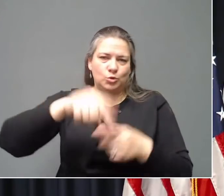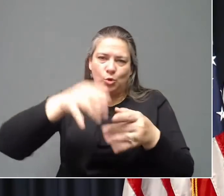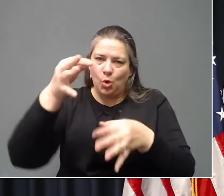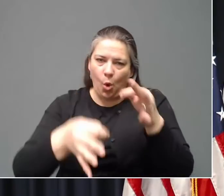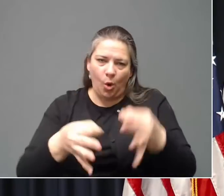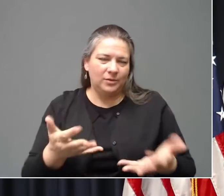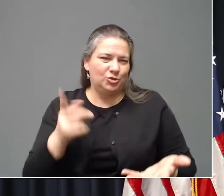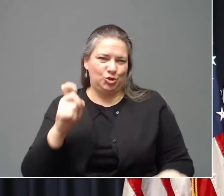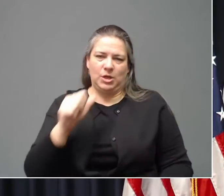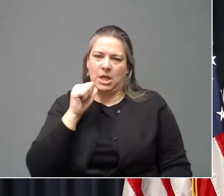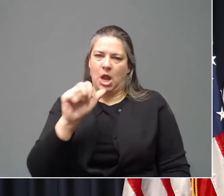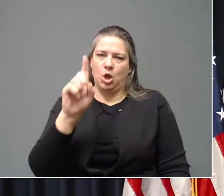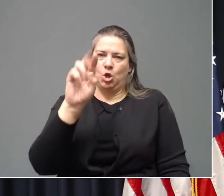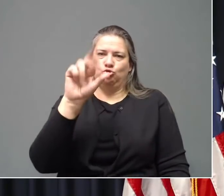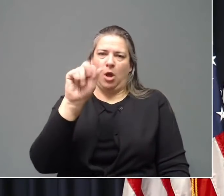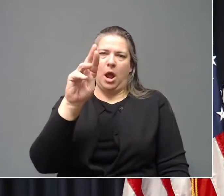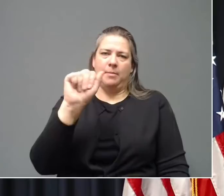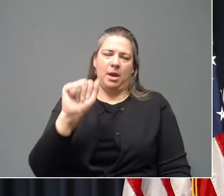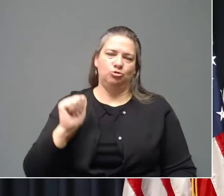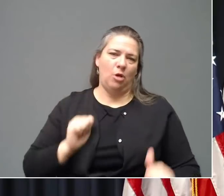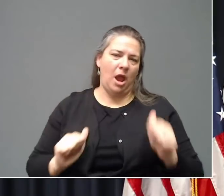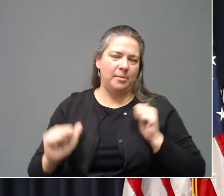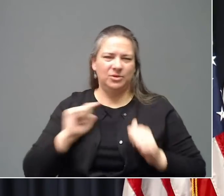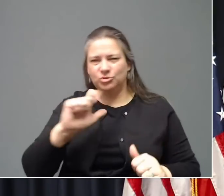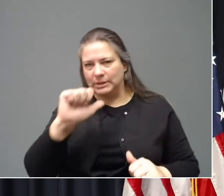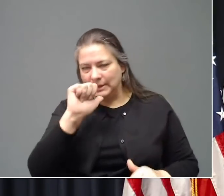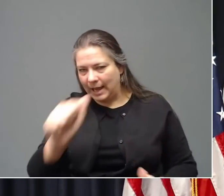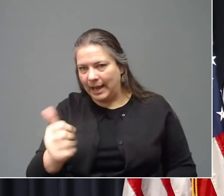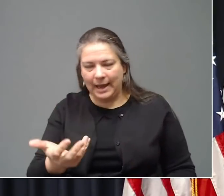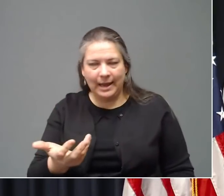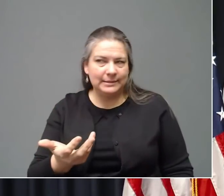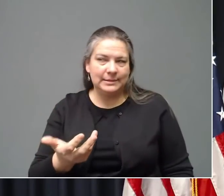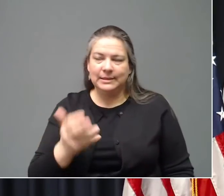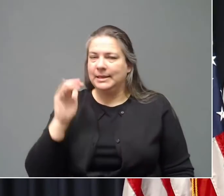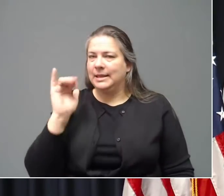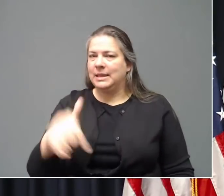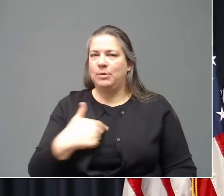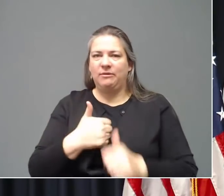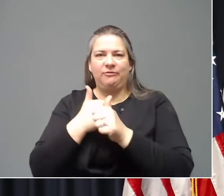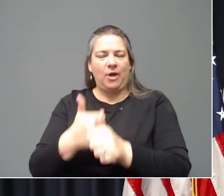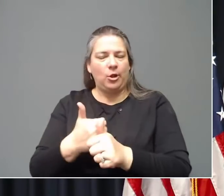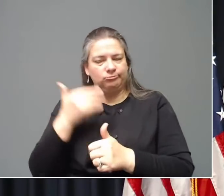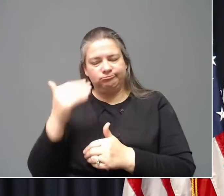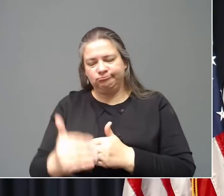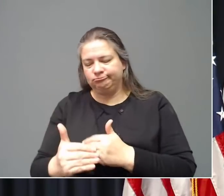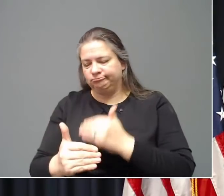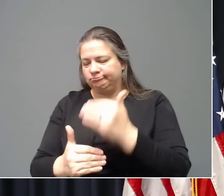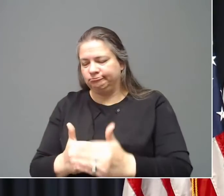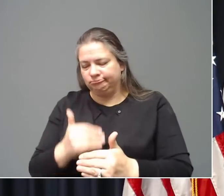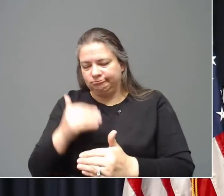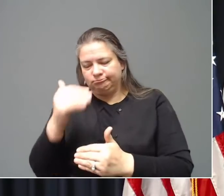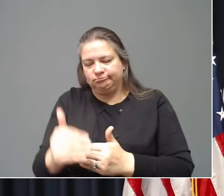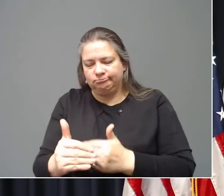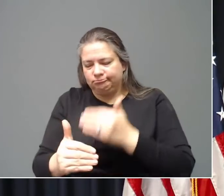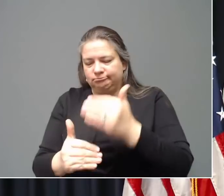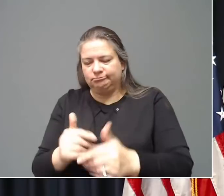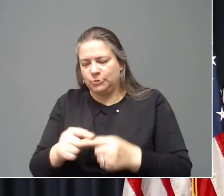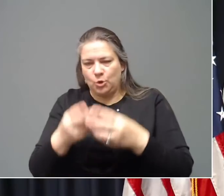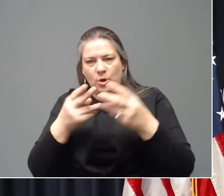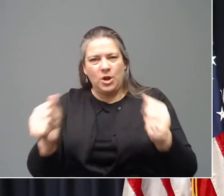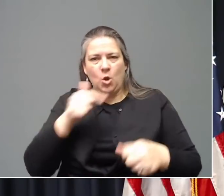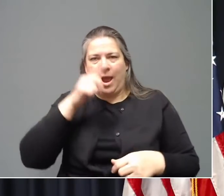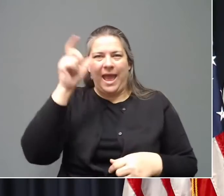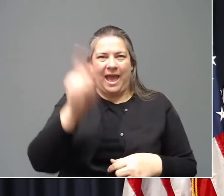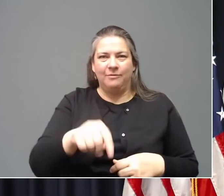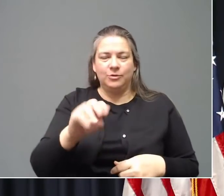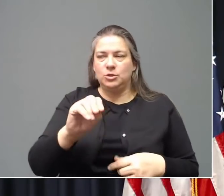everybody expects that. It's a civil way to work this out. We don't have to have rhetoric that goes